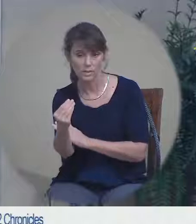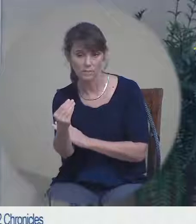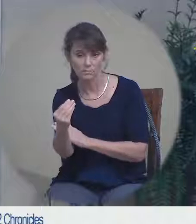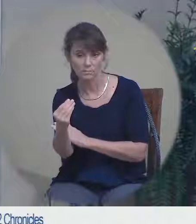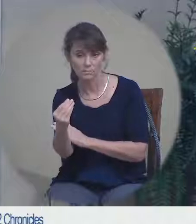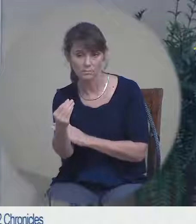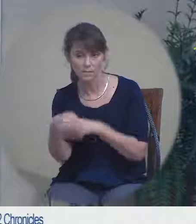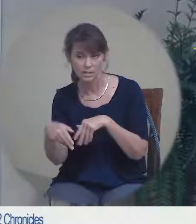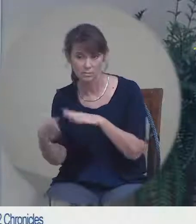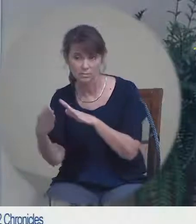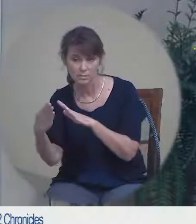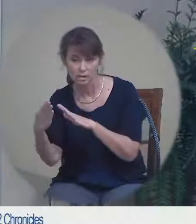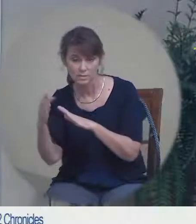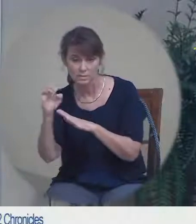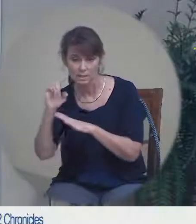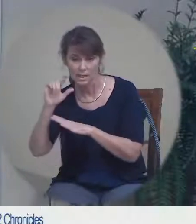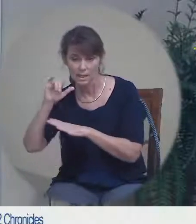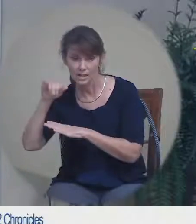there?